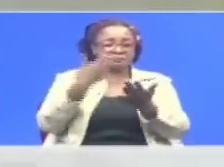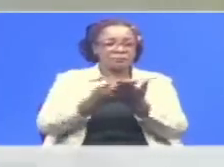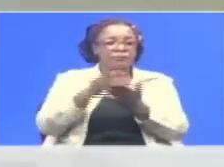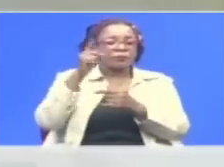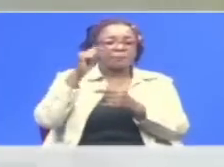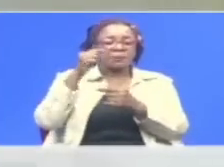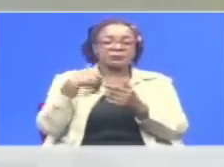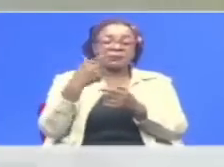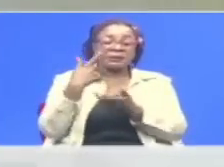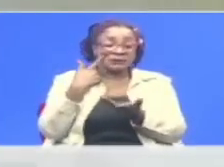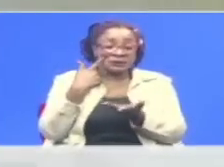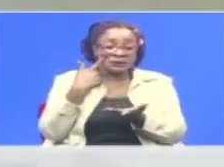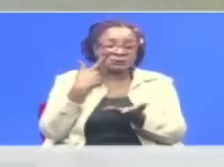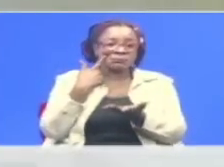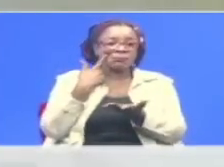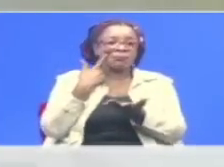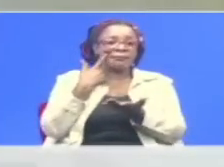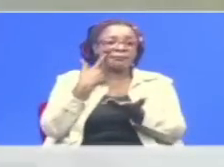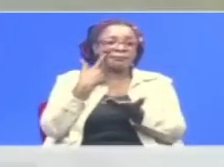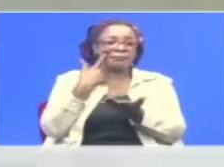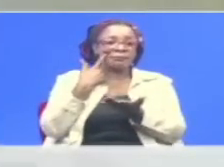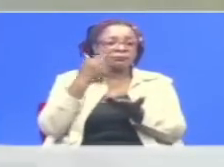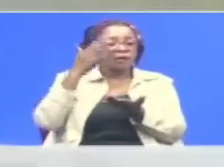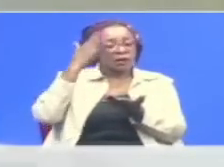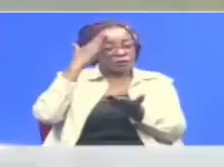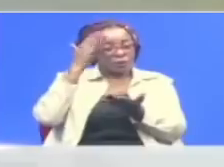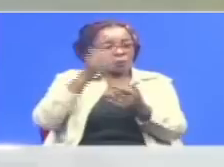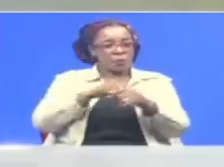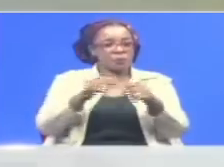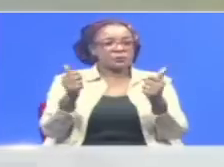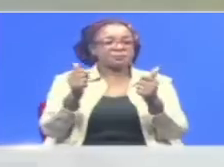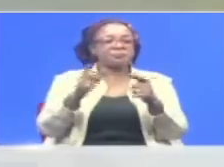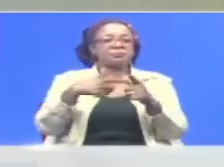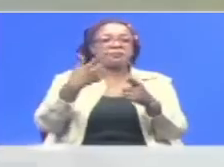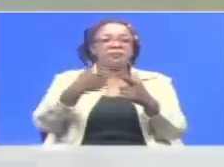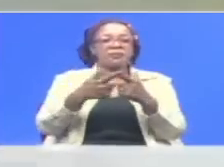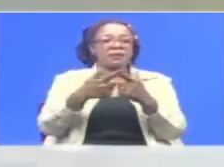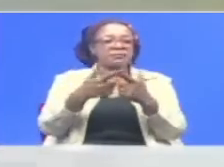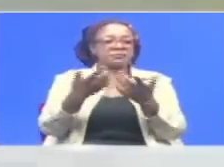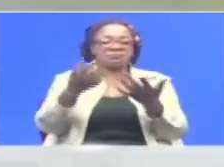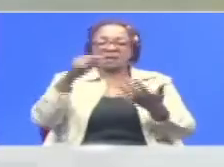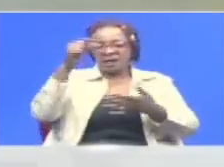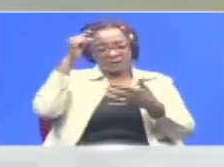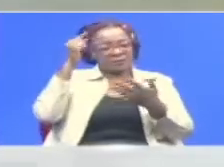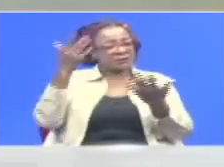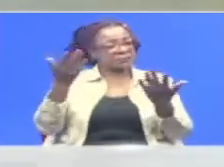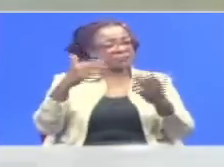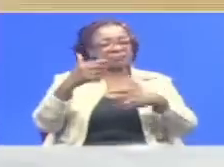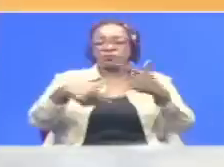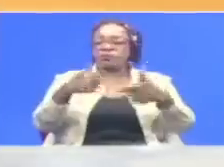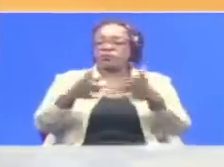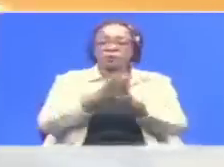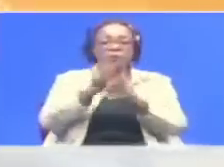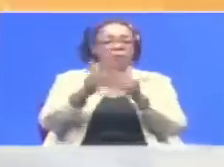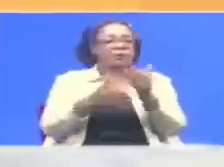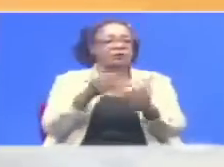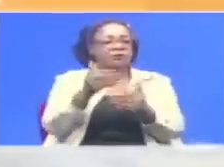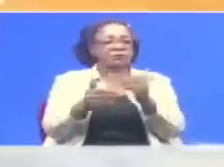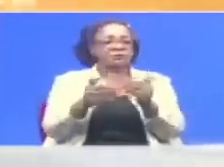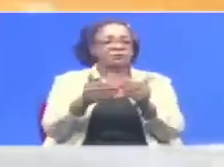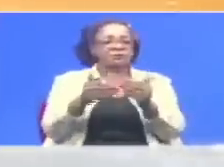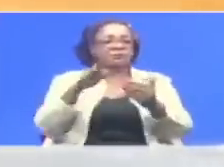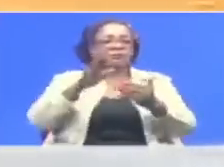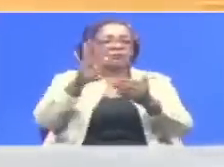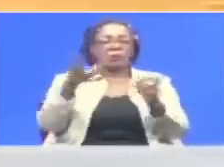nimone, njue yuko salama, alafu acha serikali wenyewe wafanye haki yao itakavyokuwa. Salim was captured